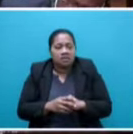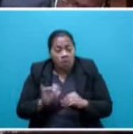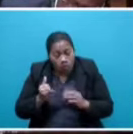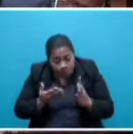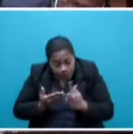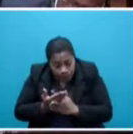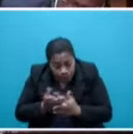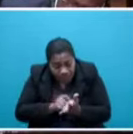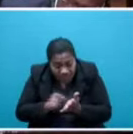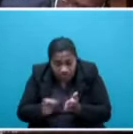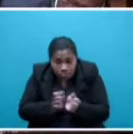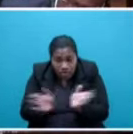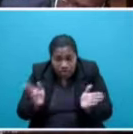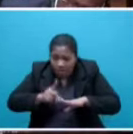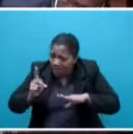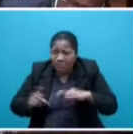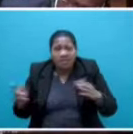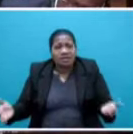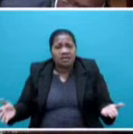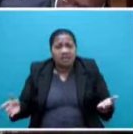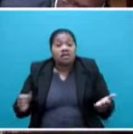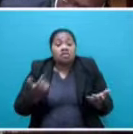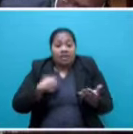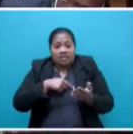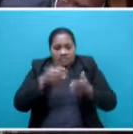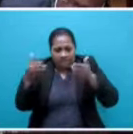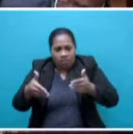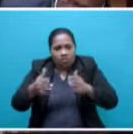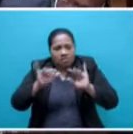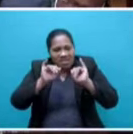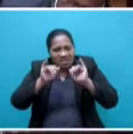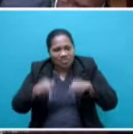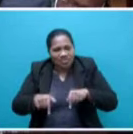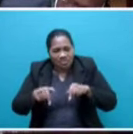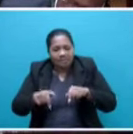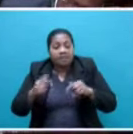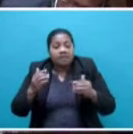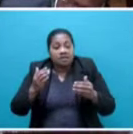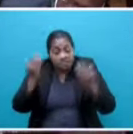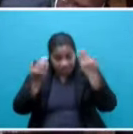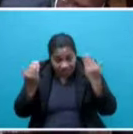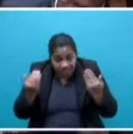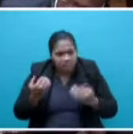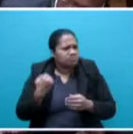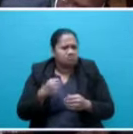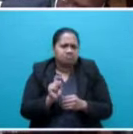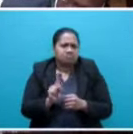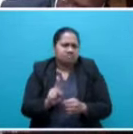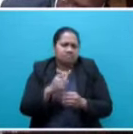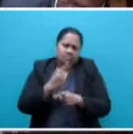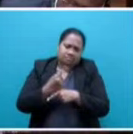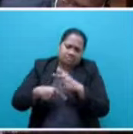the Secretary General of Parliament. So let's focus on the issues here. Mr. Speaker, sir, nobody's blaming the Speaker. Again,